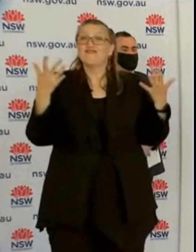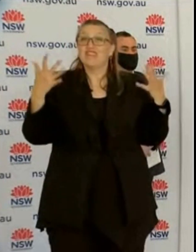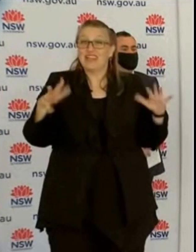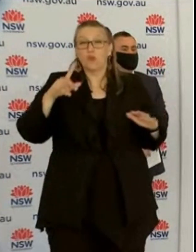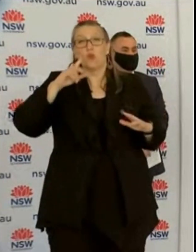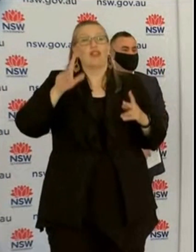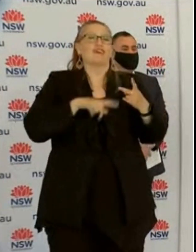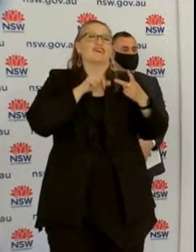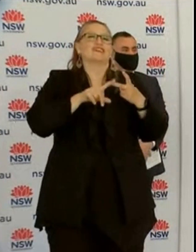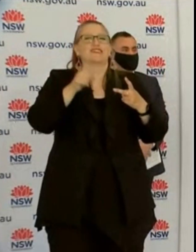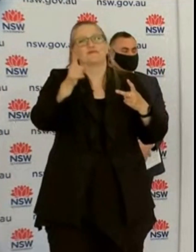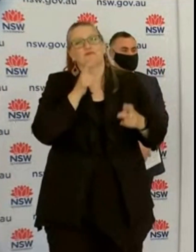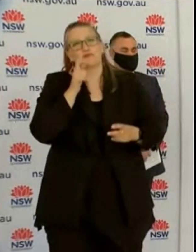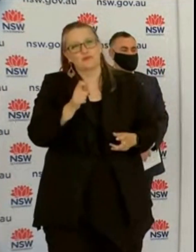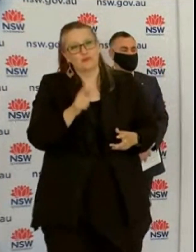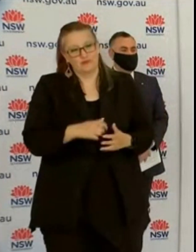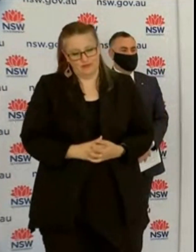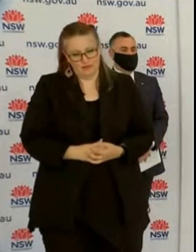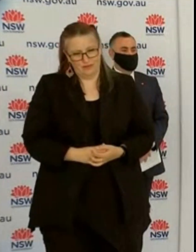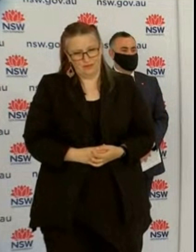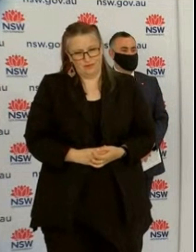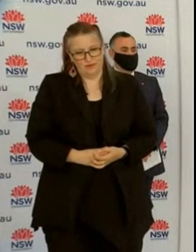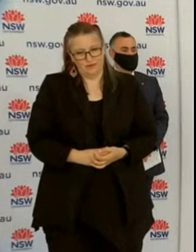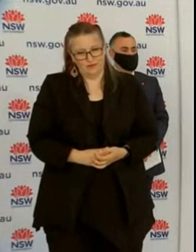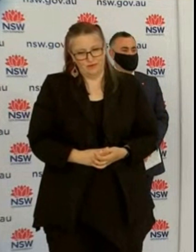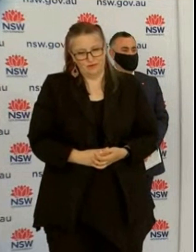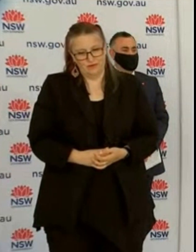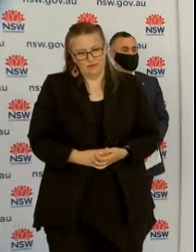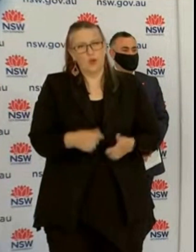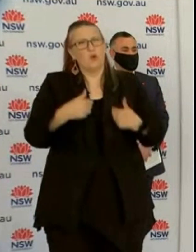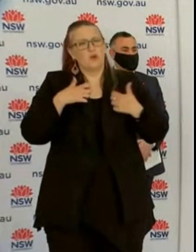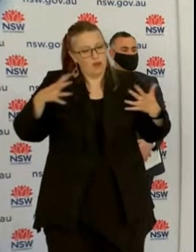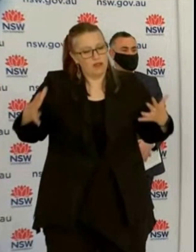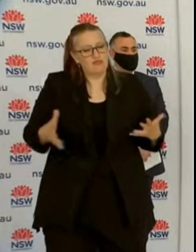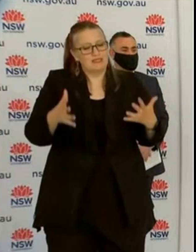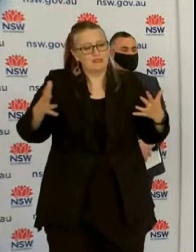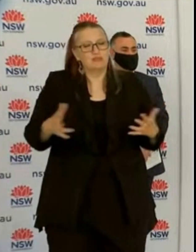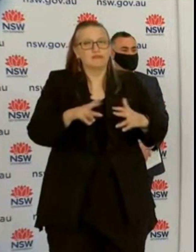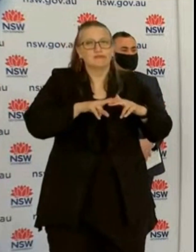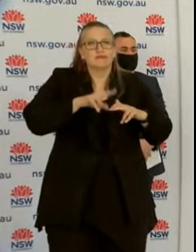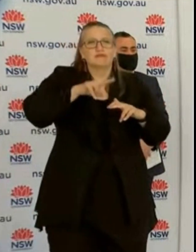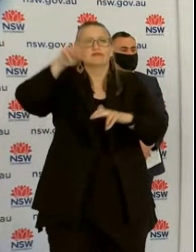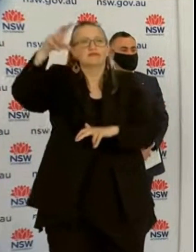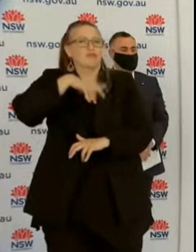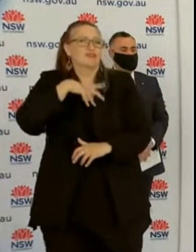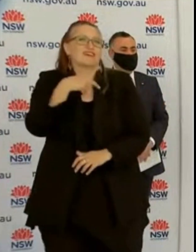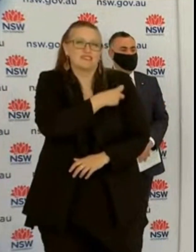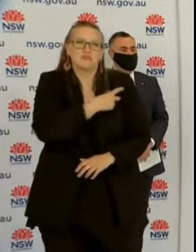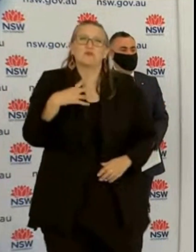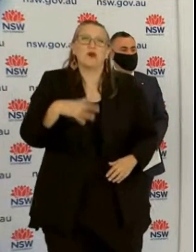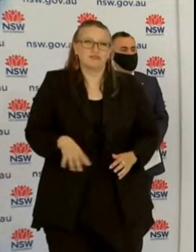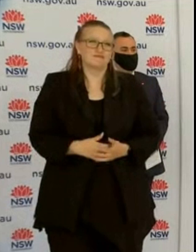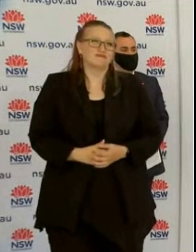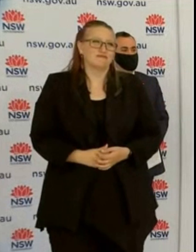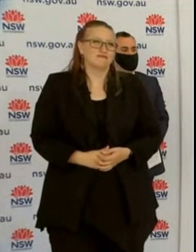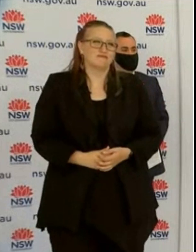one reason or another is a bit lower, to make sure we boost that. But I just want to stress the point again. Every day